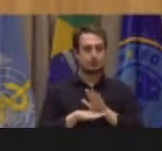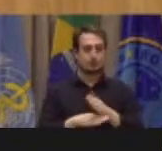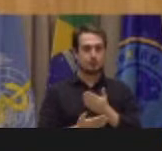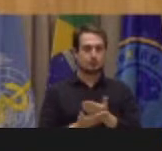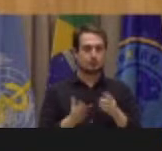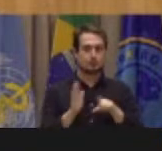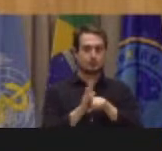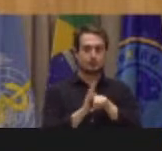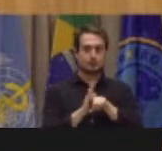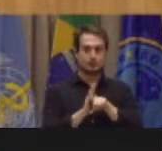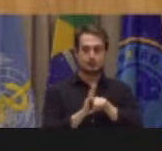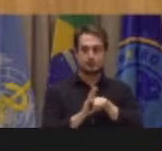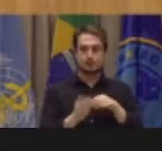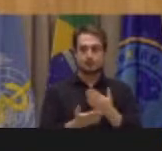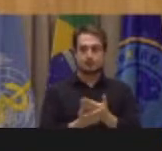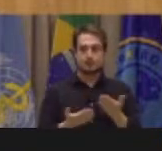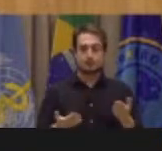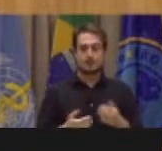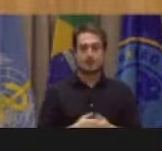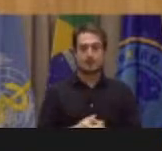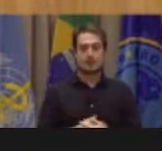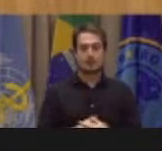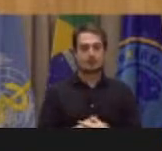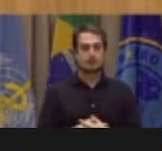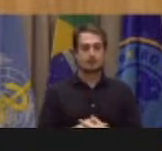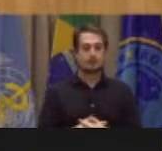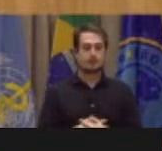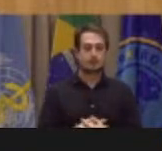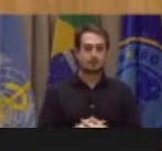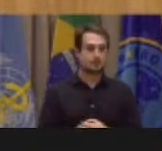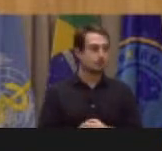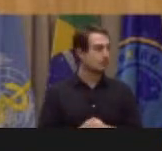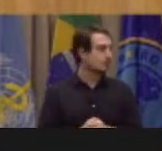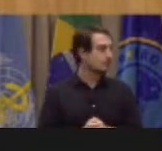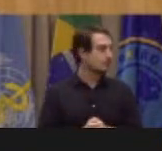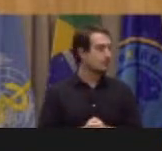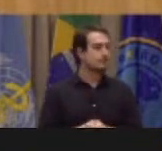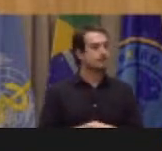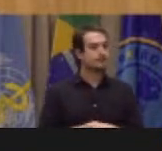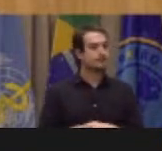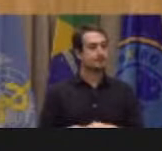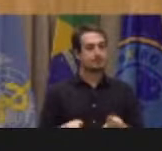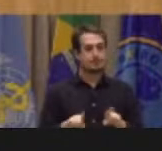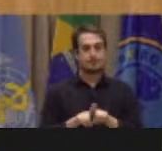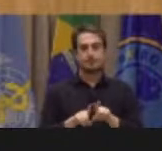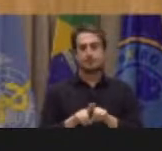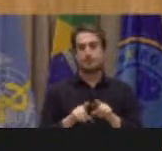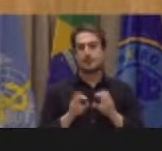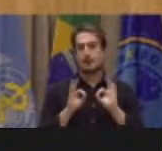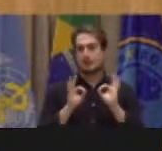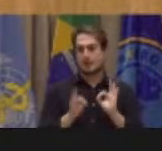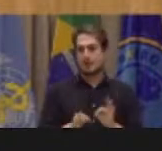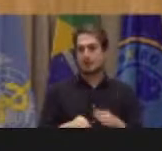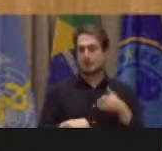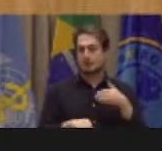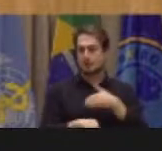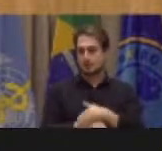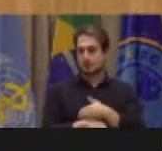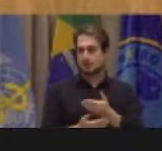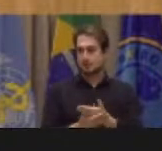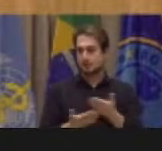the researchers, Ana Vidor, Crerley, and Sergio, for the